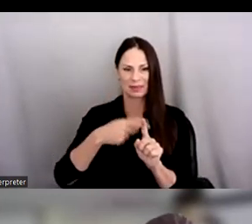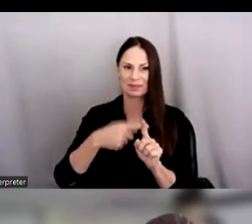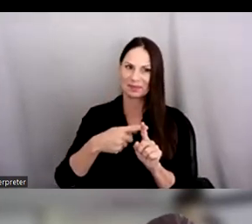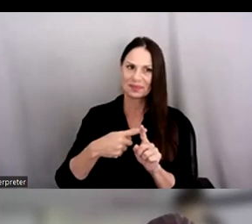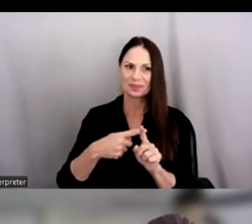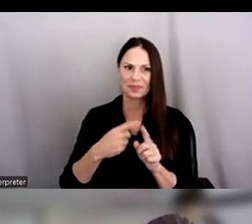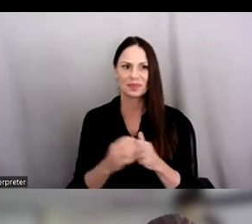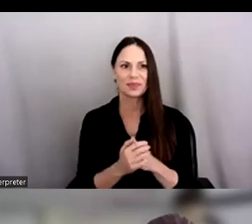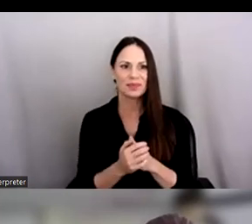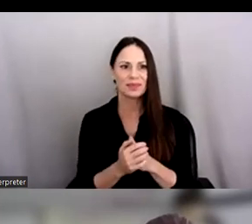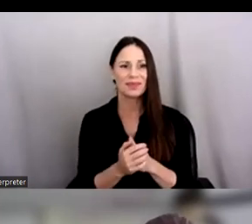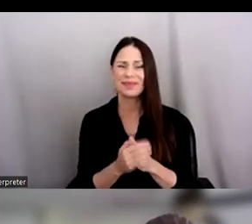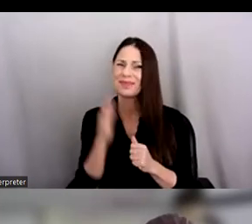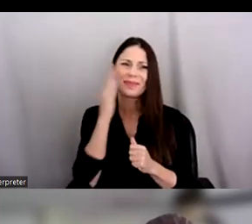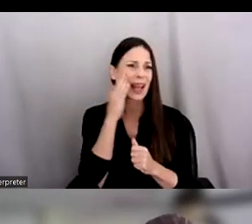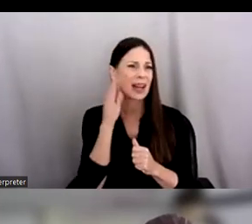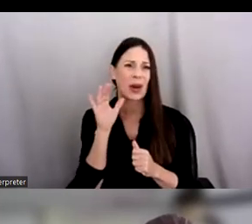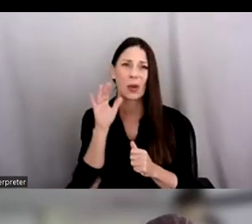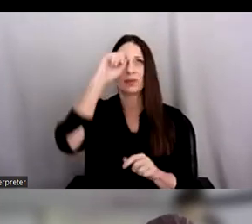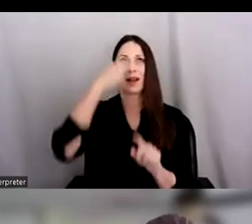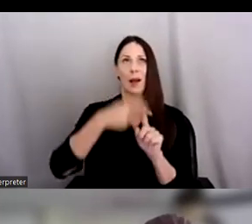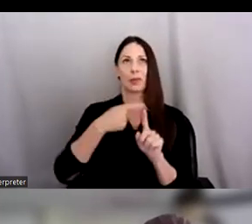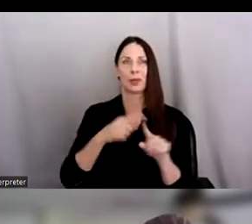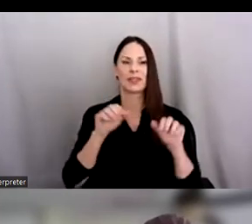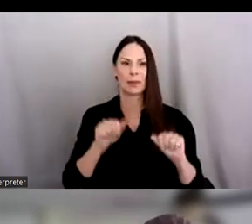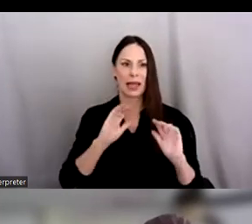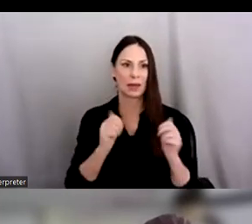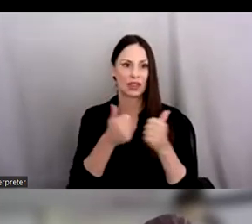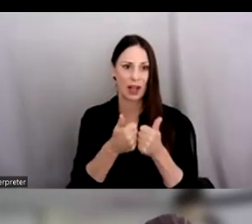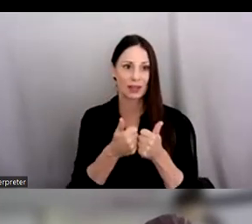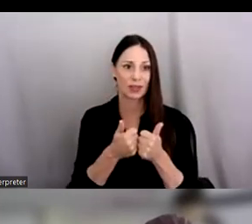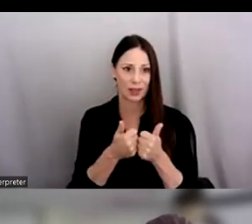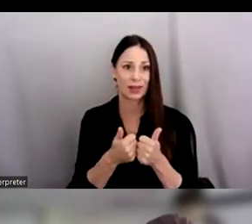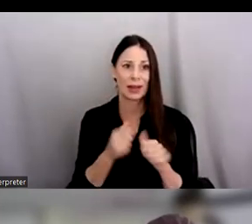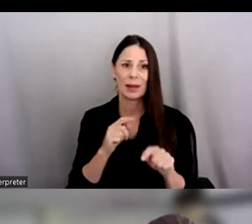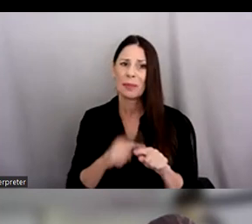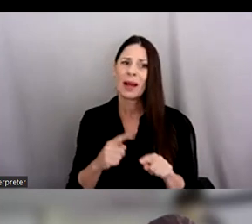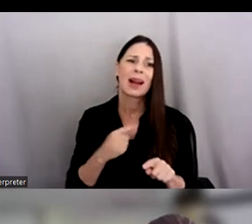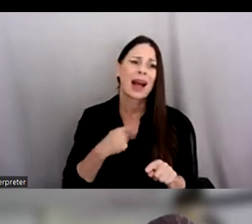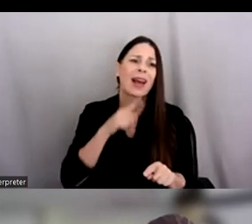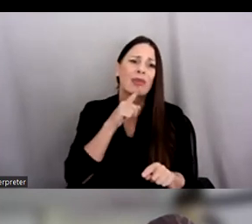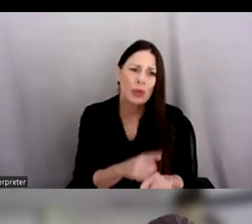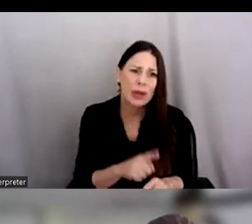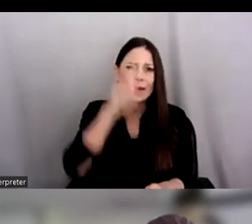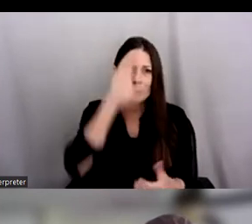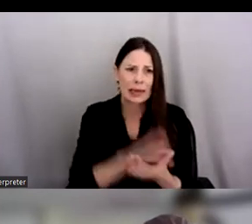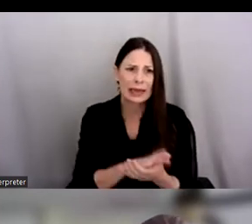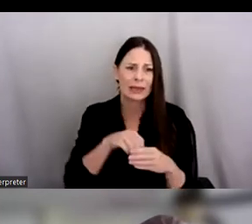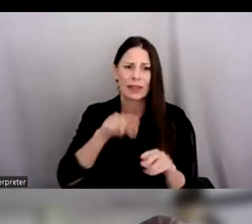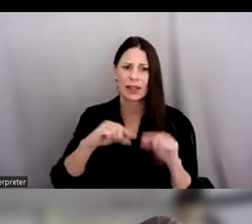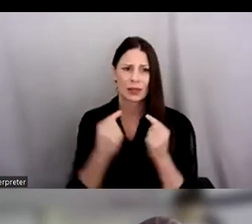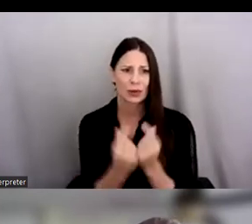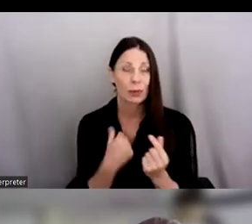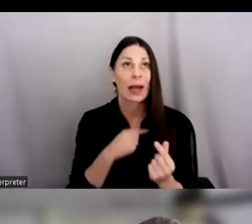And I know that can be challenging, but I really believe in this group. I really believe in the things that you can advise us